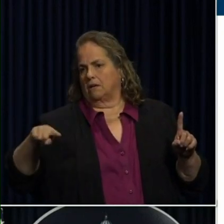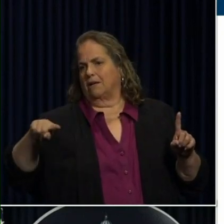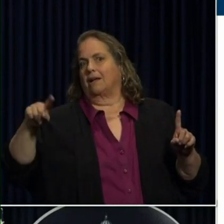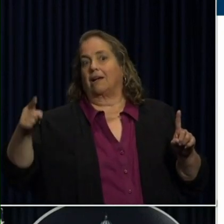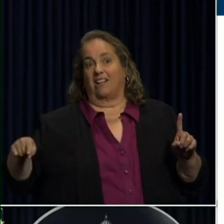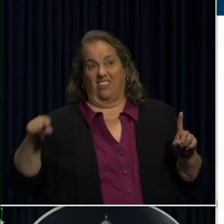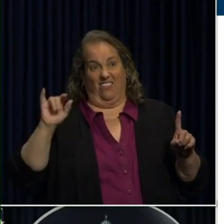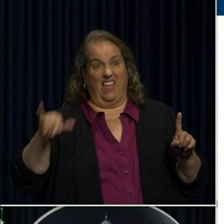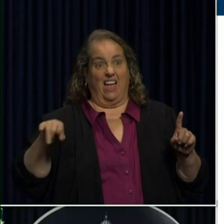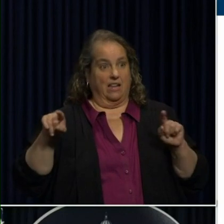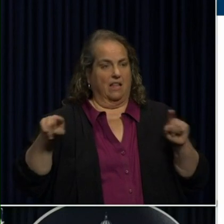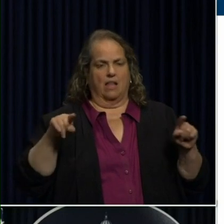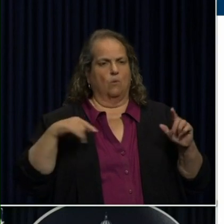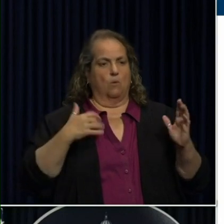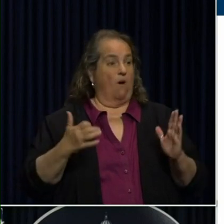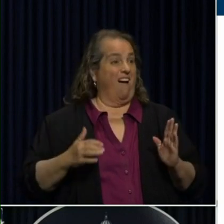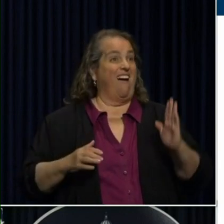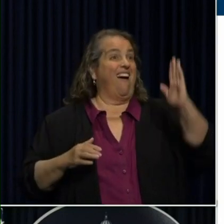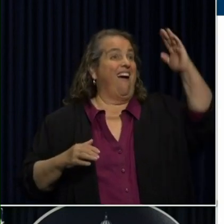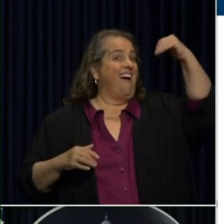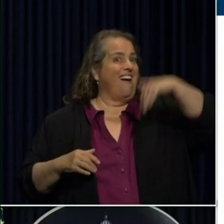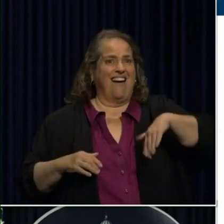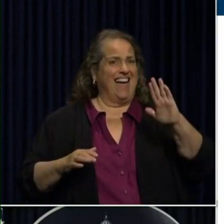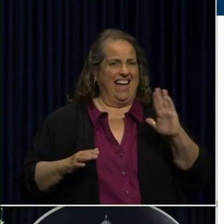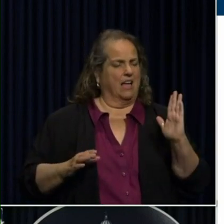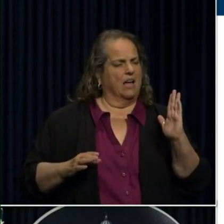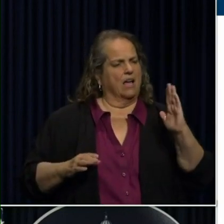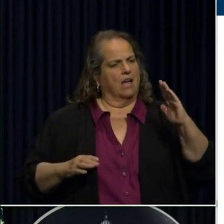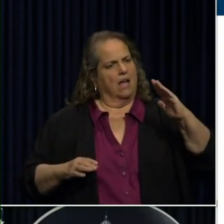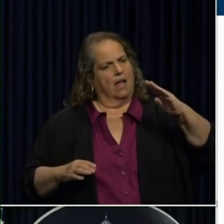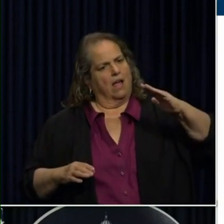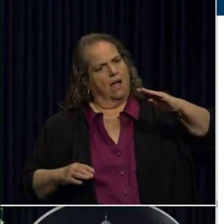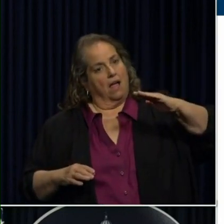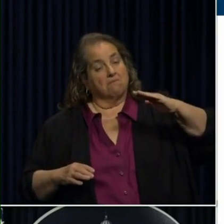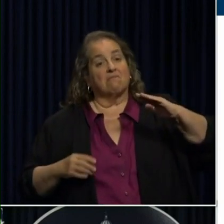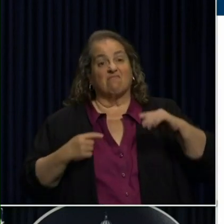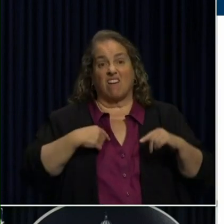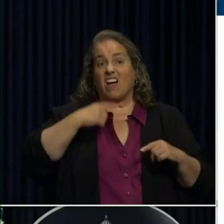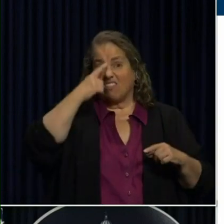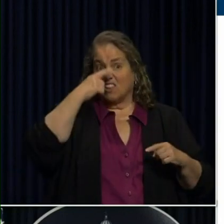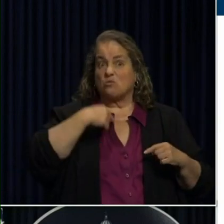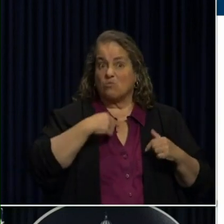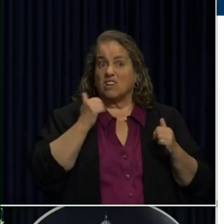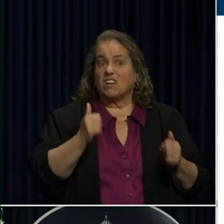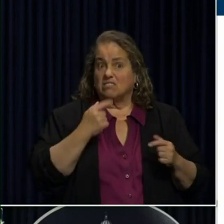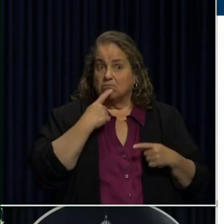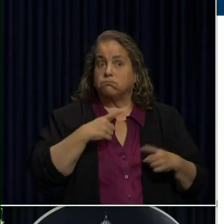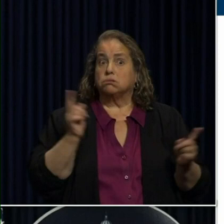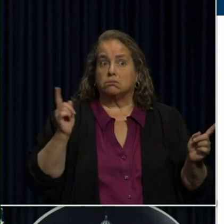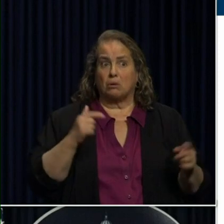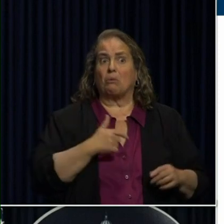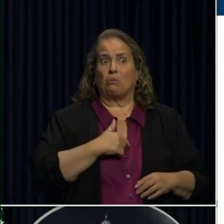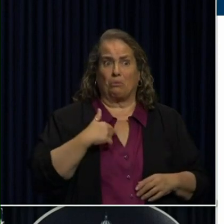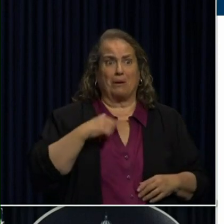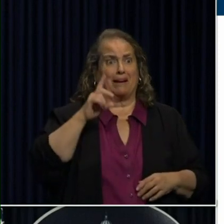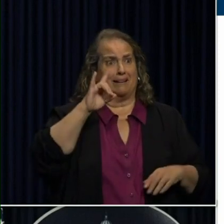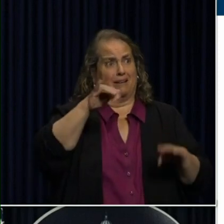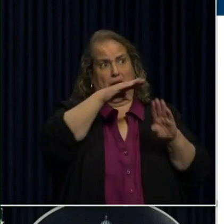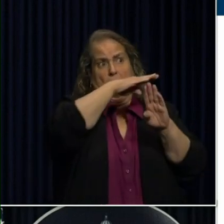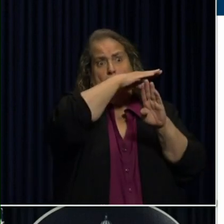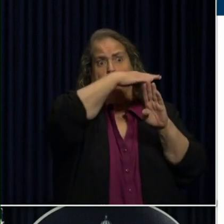is to flatten that spike. And like he said, I think we can claim some success. I think we've cut the top off of that mountaintop or off that